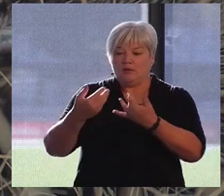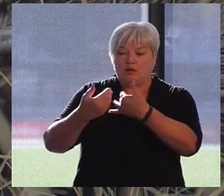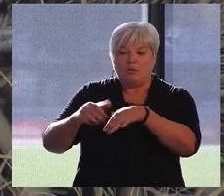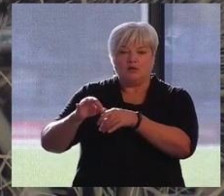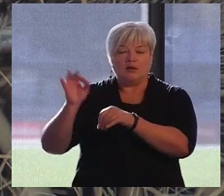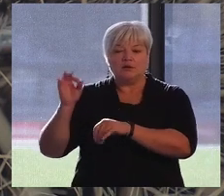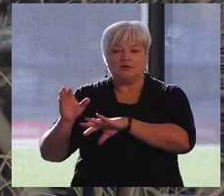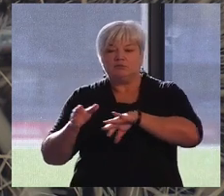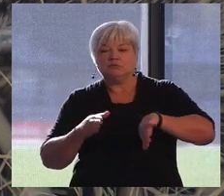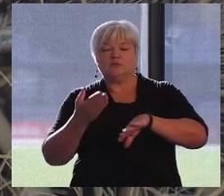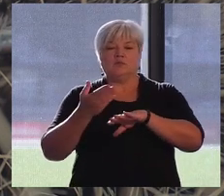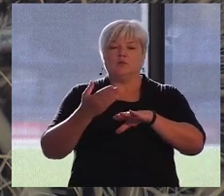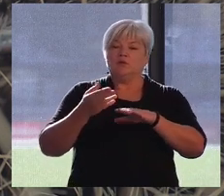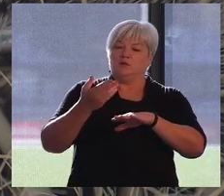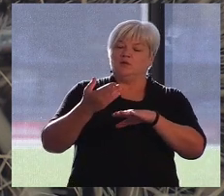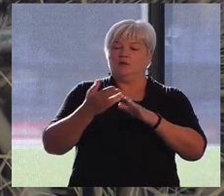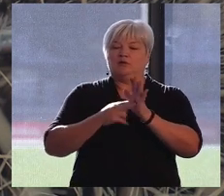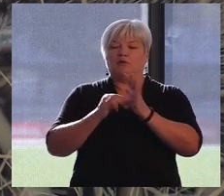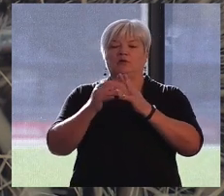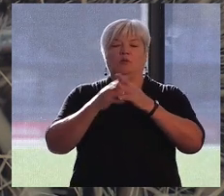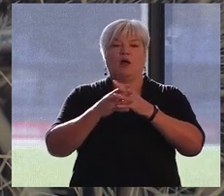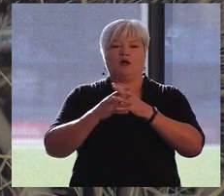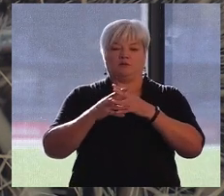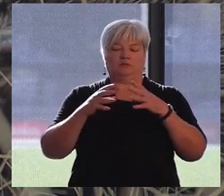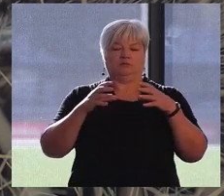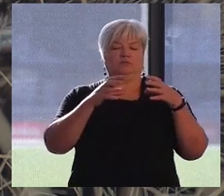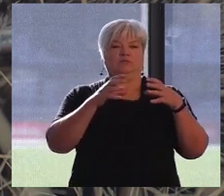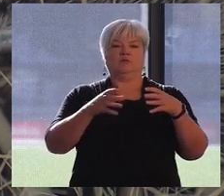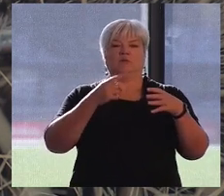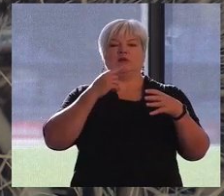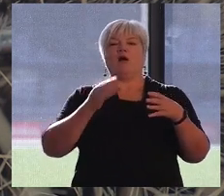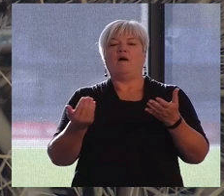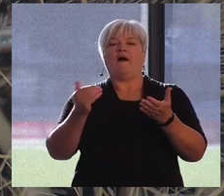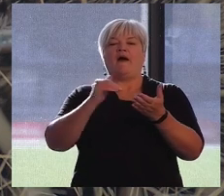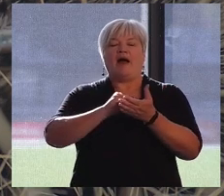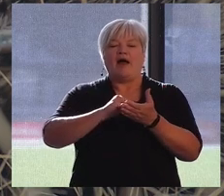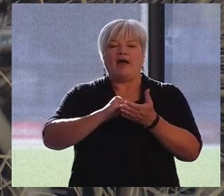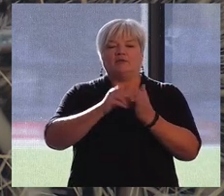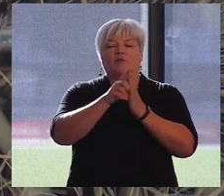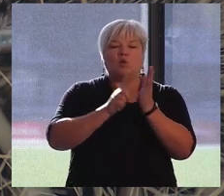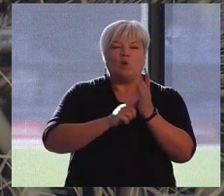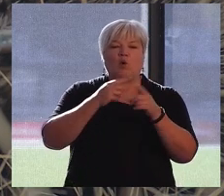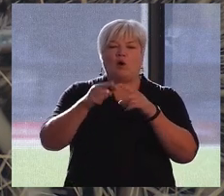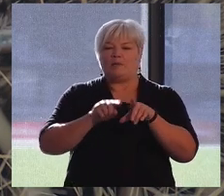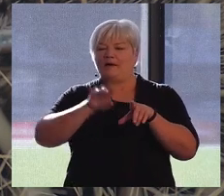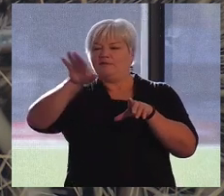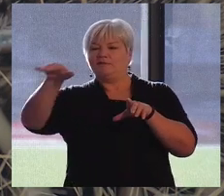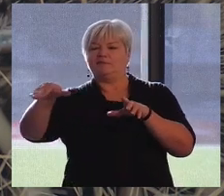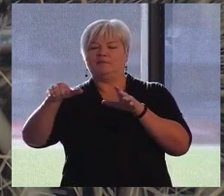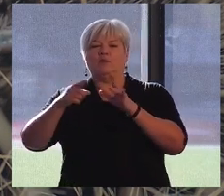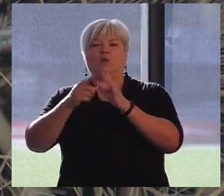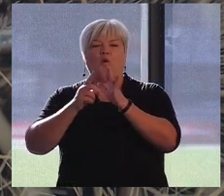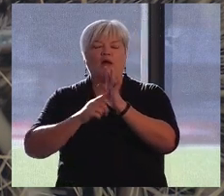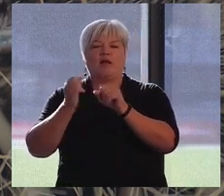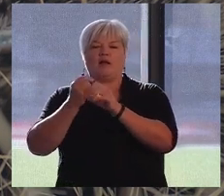South Wales coalition introduced legislation to ban offshore oil and gas. And I'm really delighted to say that Labor has now gotten